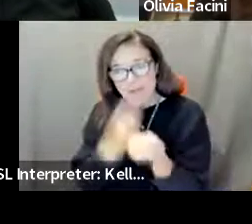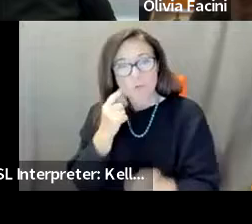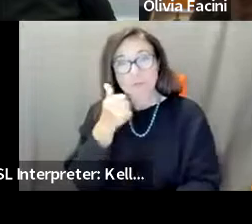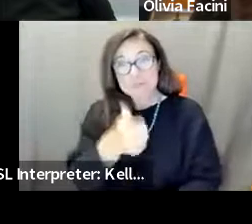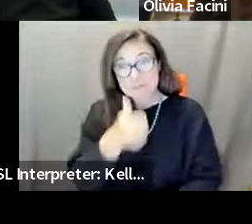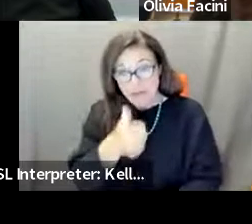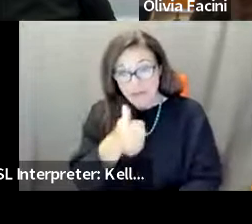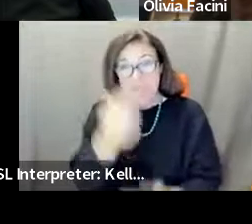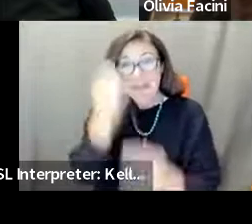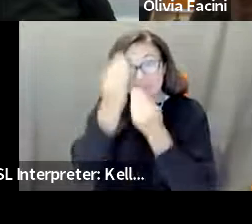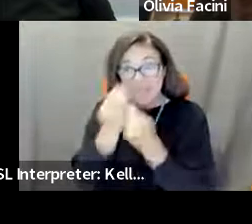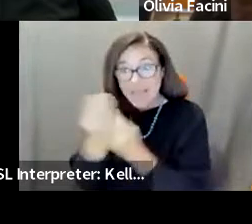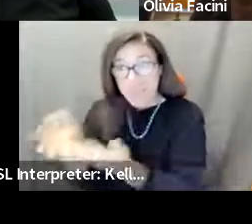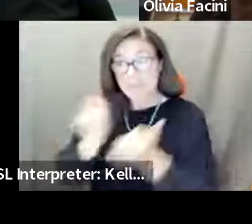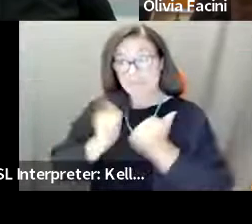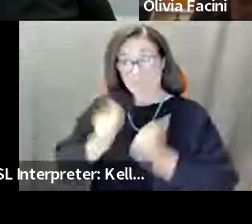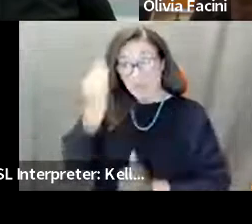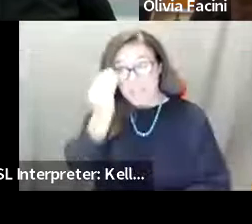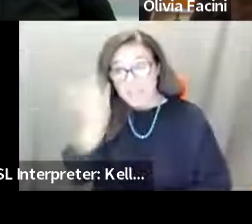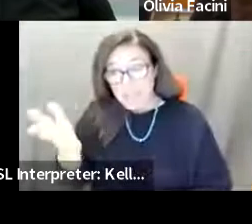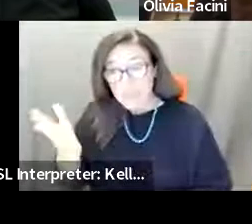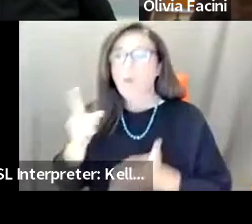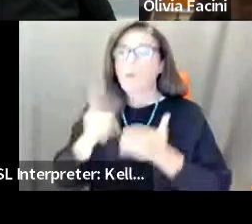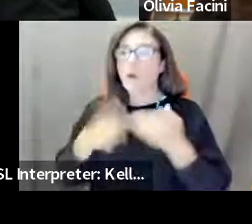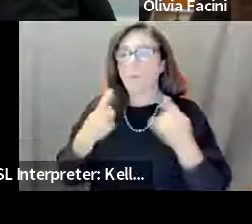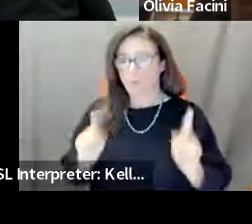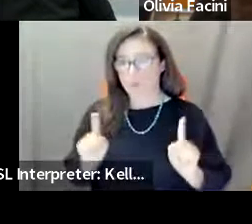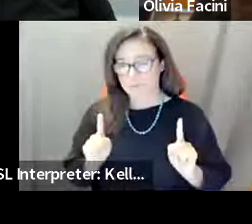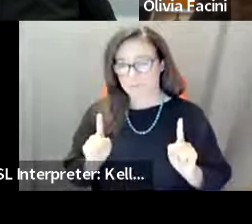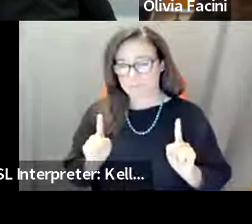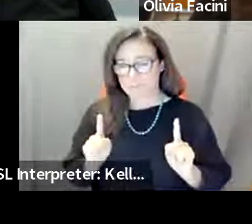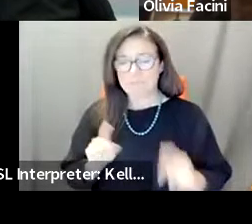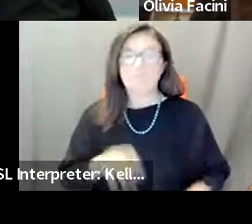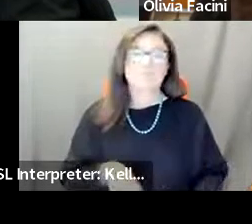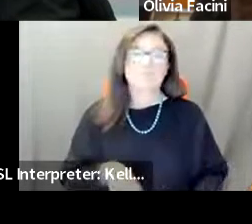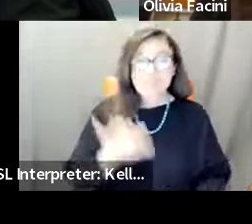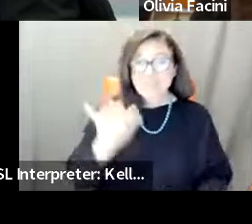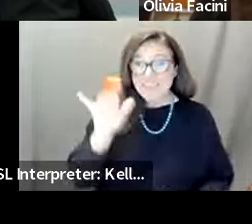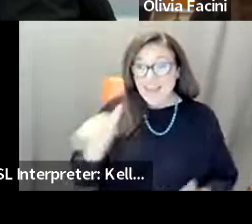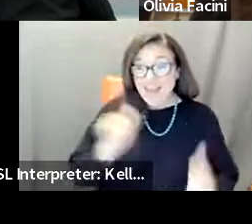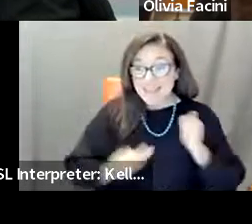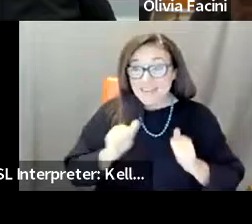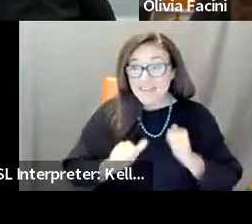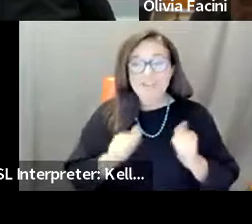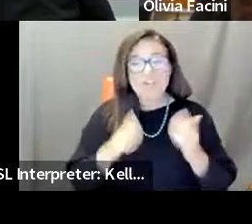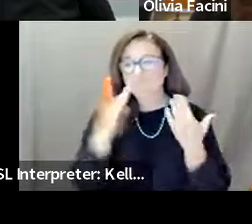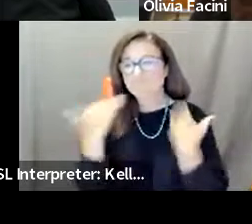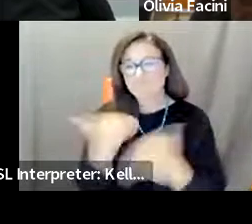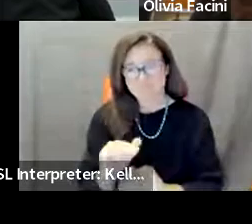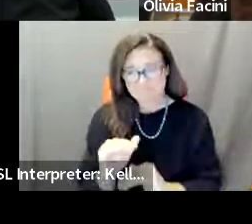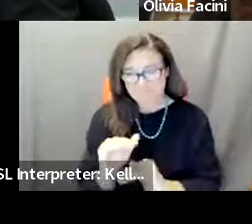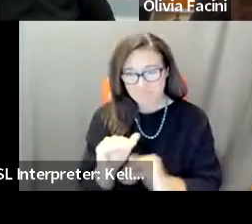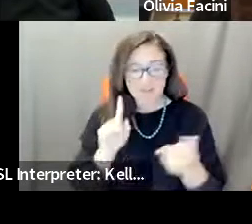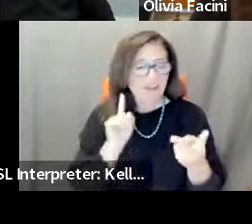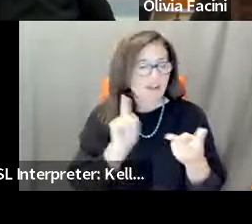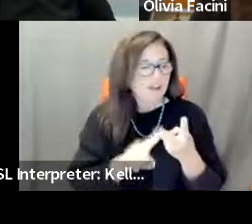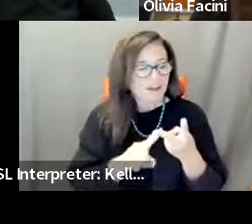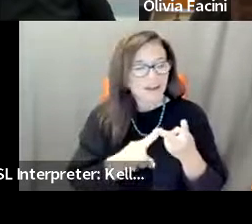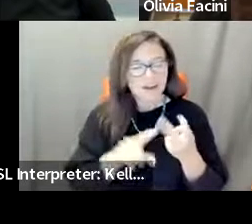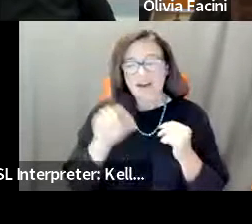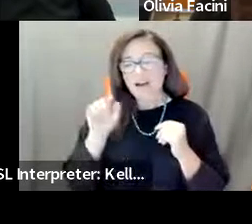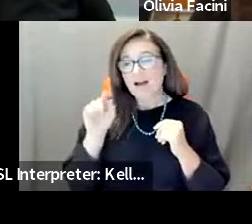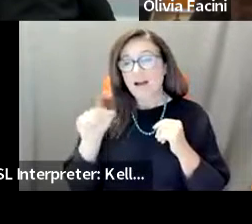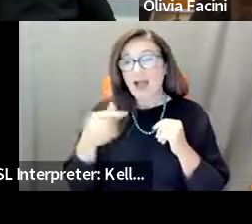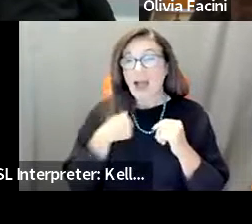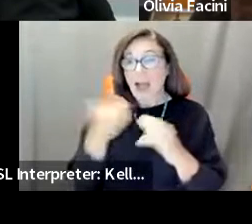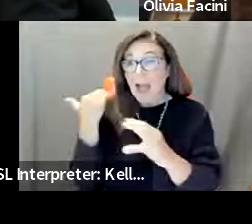best. There was also only one date available. Emails went up the chain